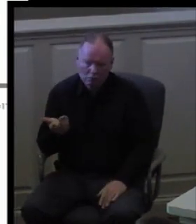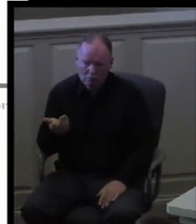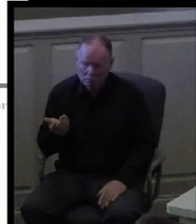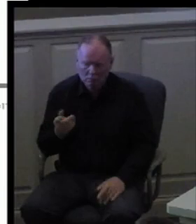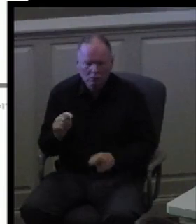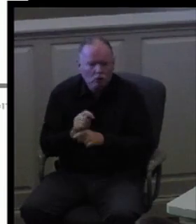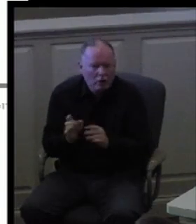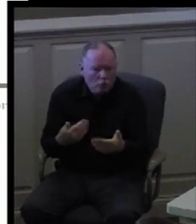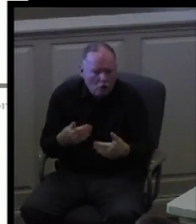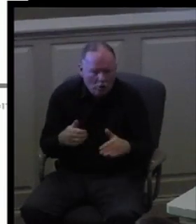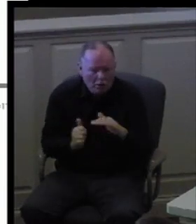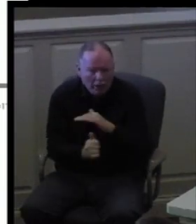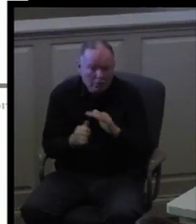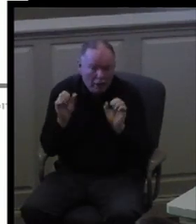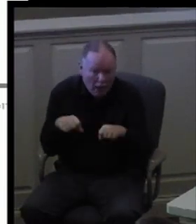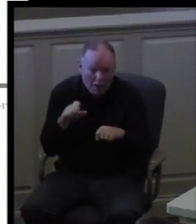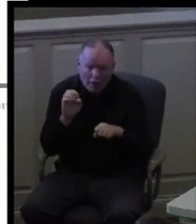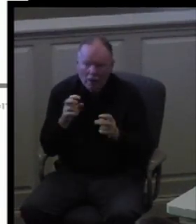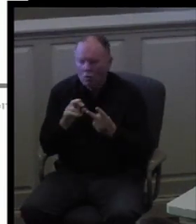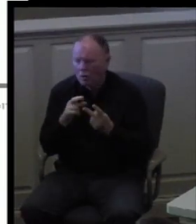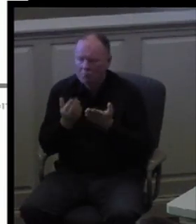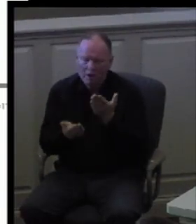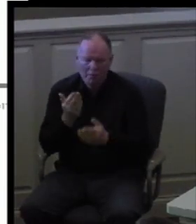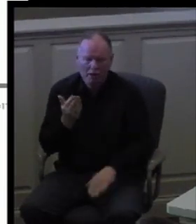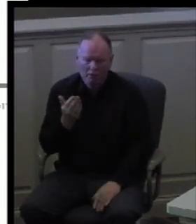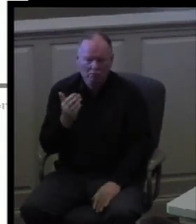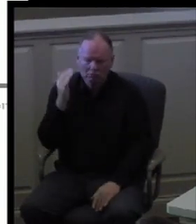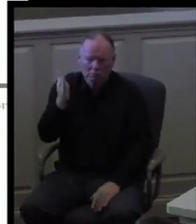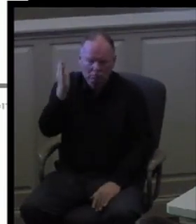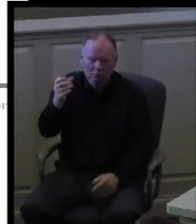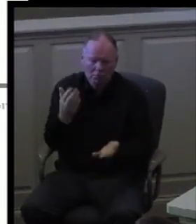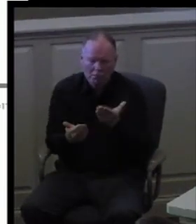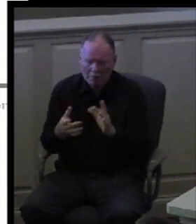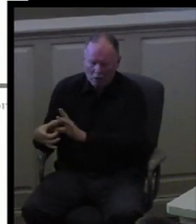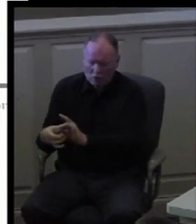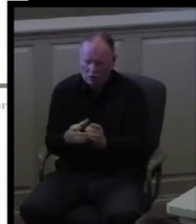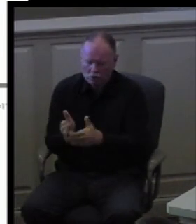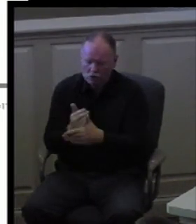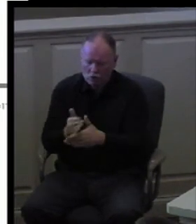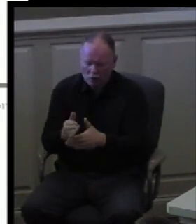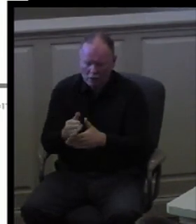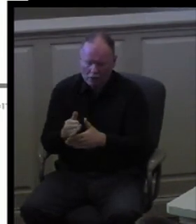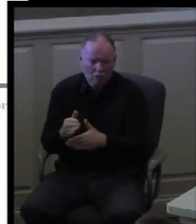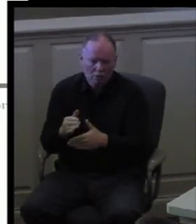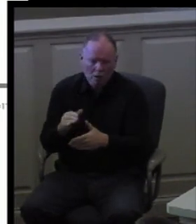another training room, perhaps even someday a joint operations center. So